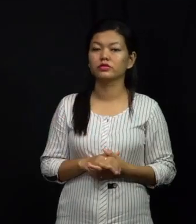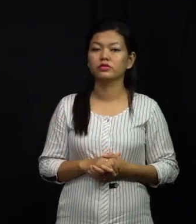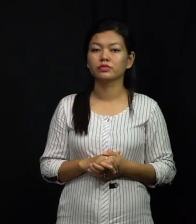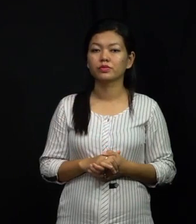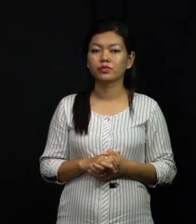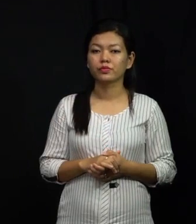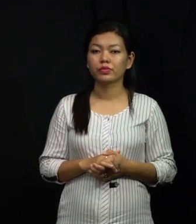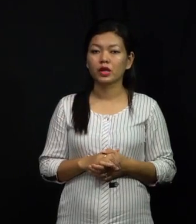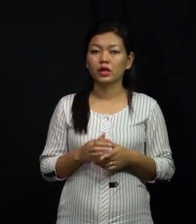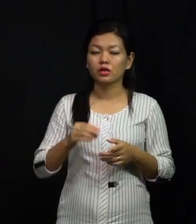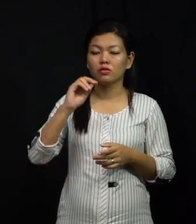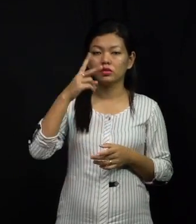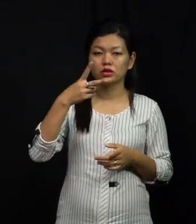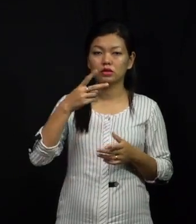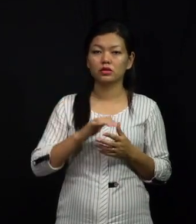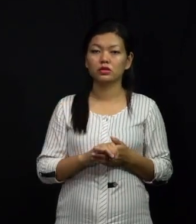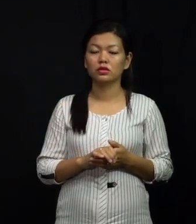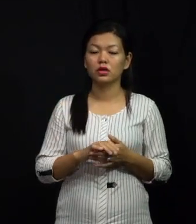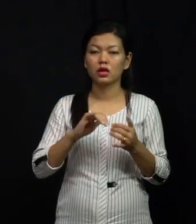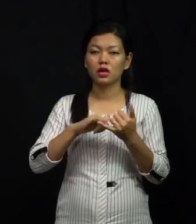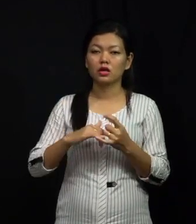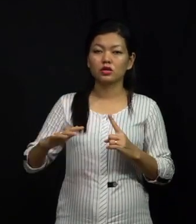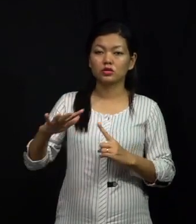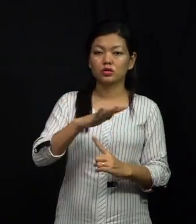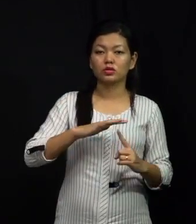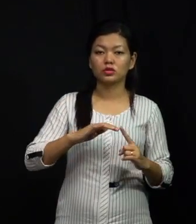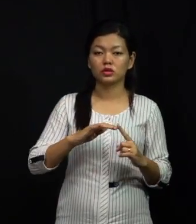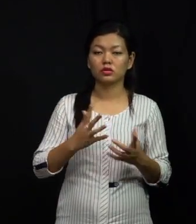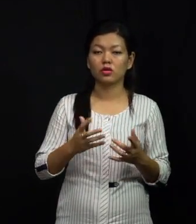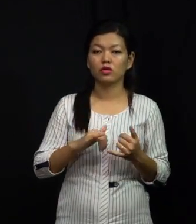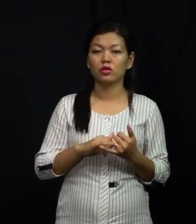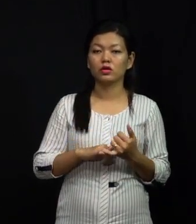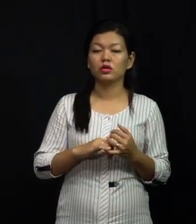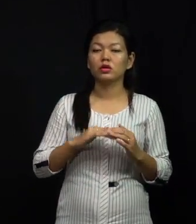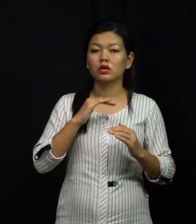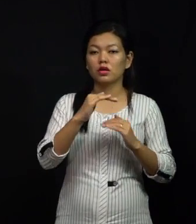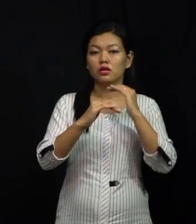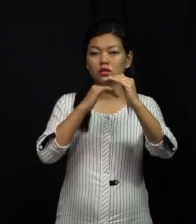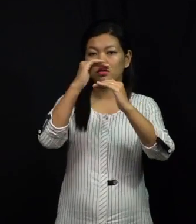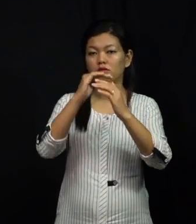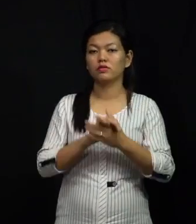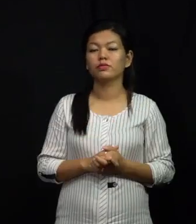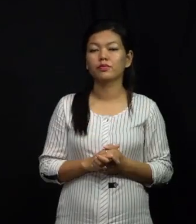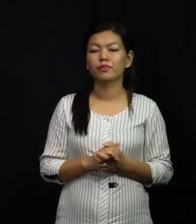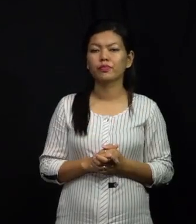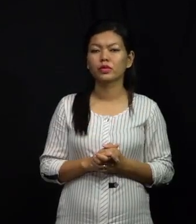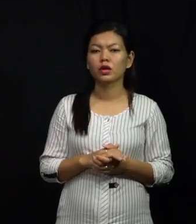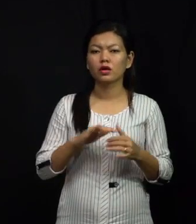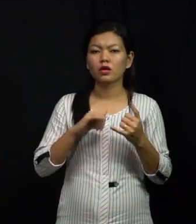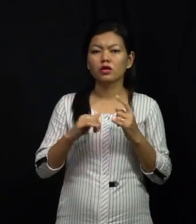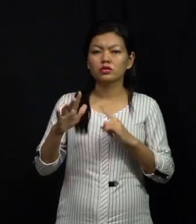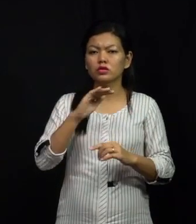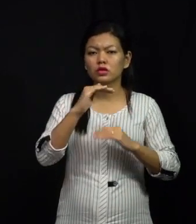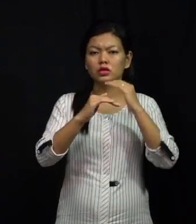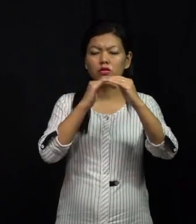so let us now come into the social development. So what is social? Social means the persons that are